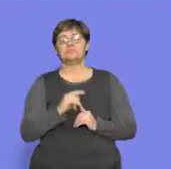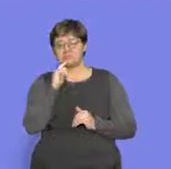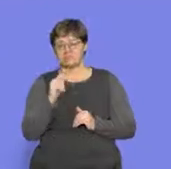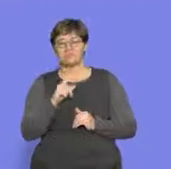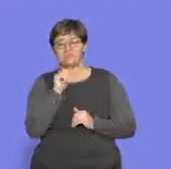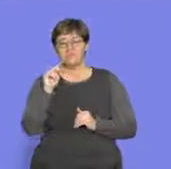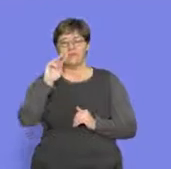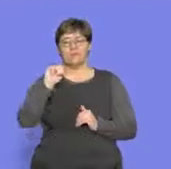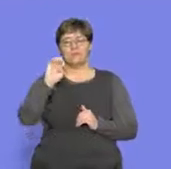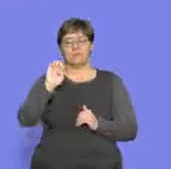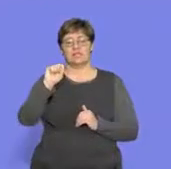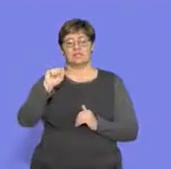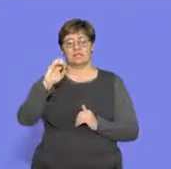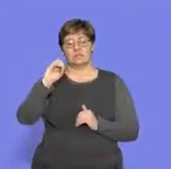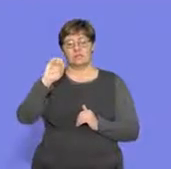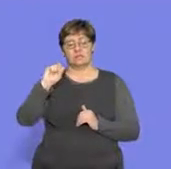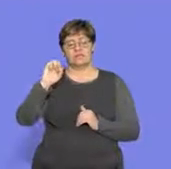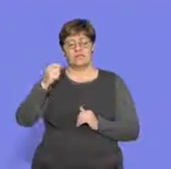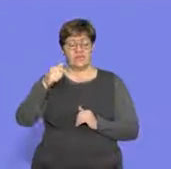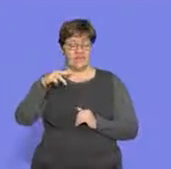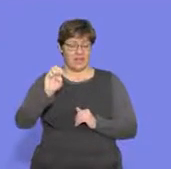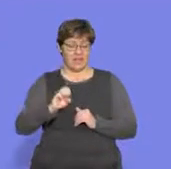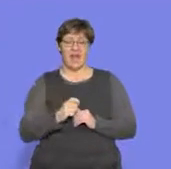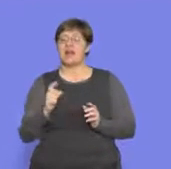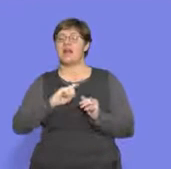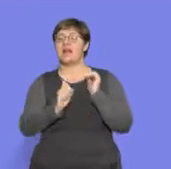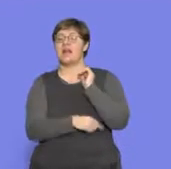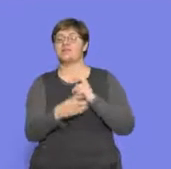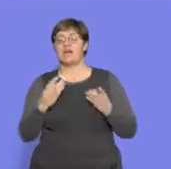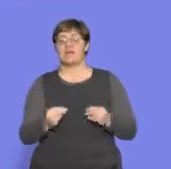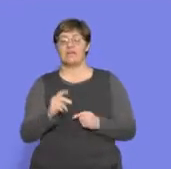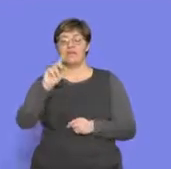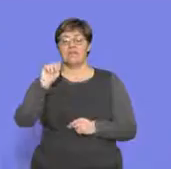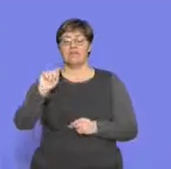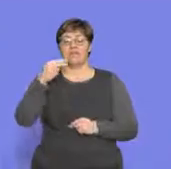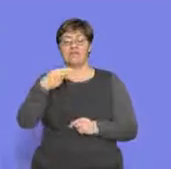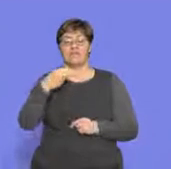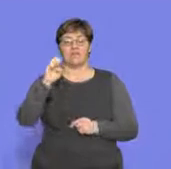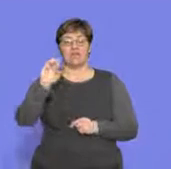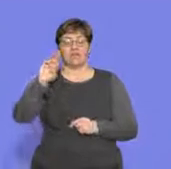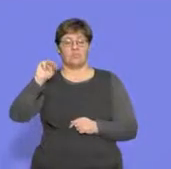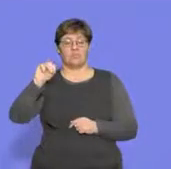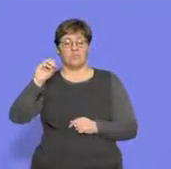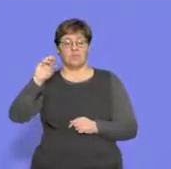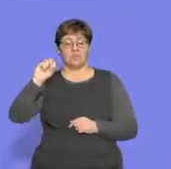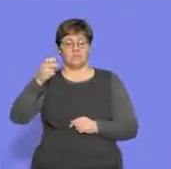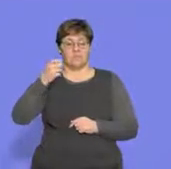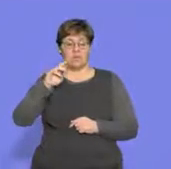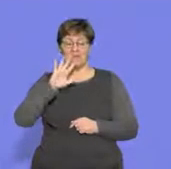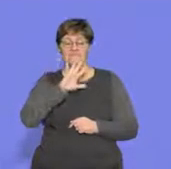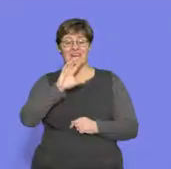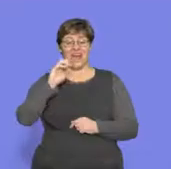into an area called the mesosphere. And then finally we have the thermosphere, which is about 500